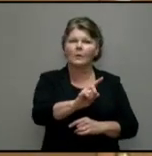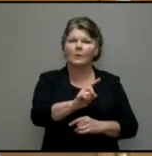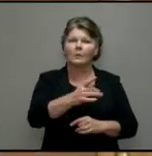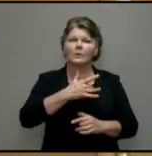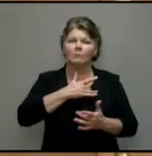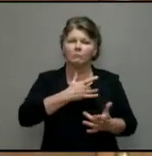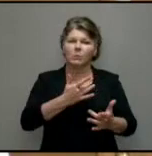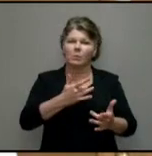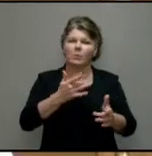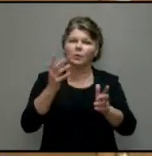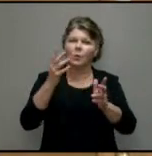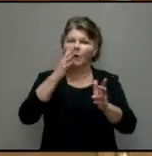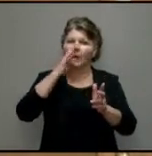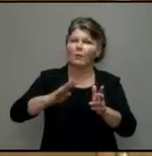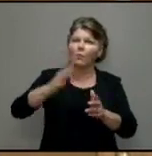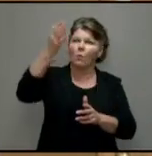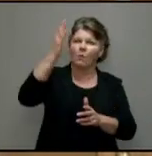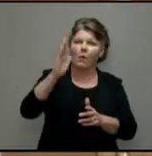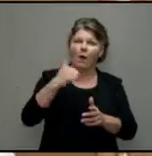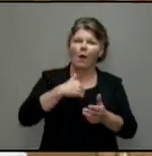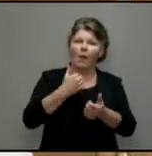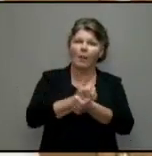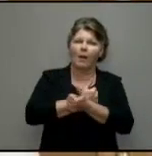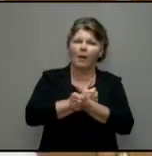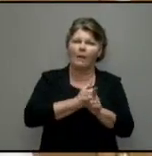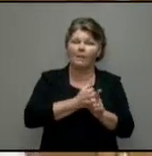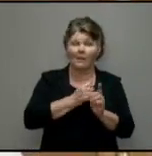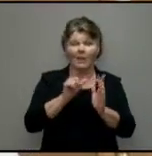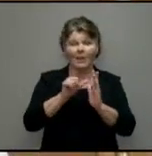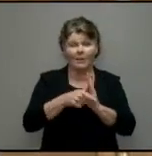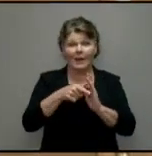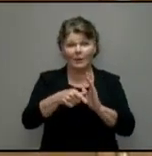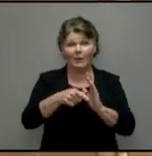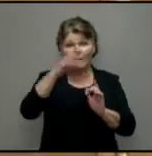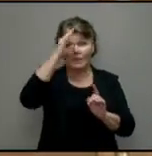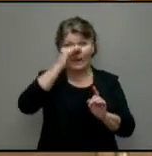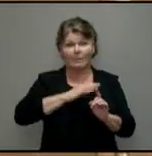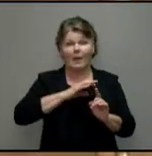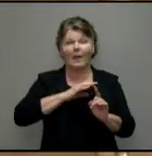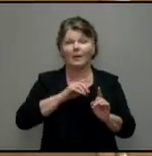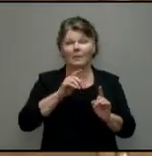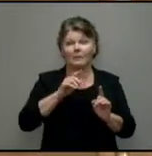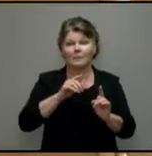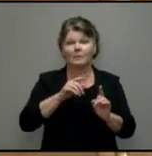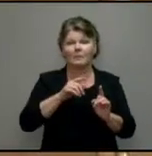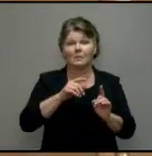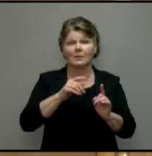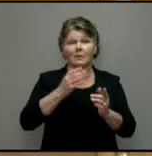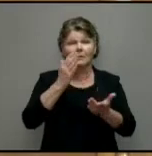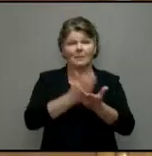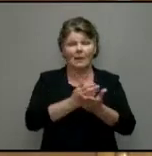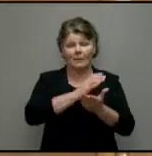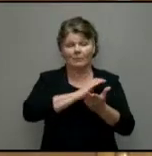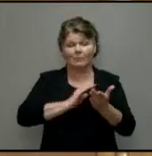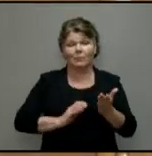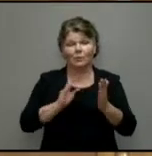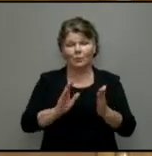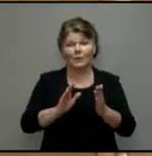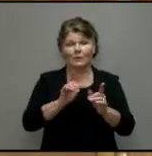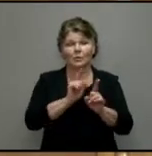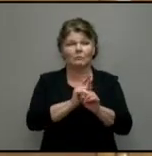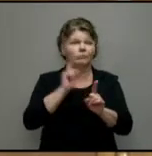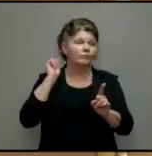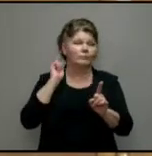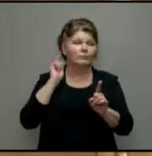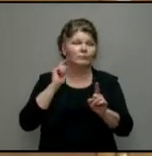love. Later on, Robinson fell away from his Christian faith. He once heard a woman hum this at him as